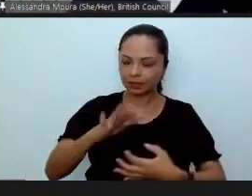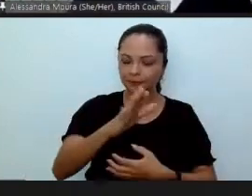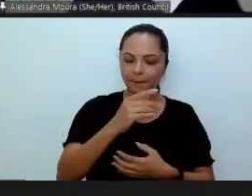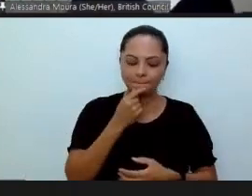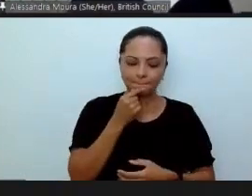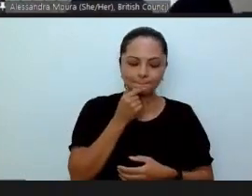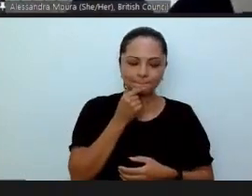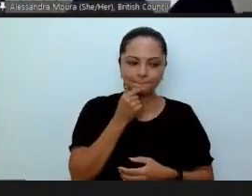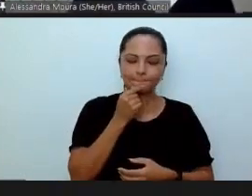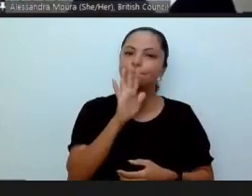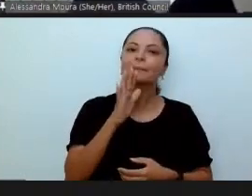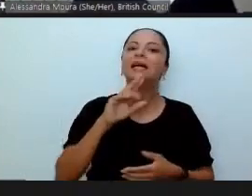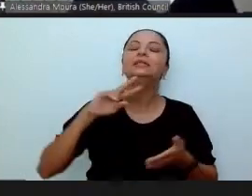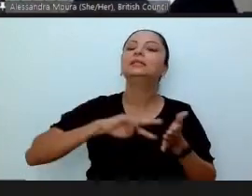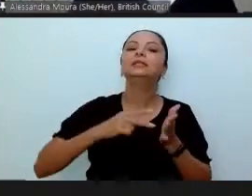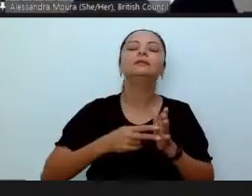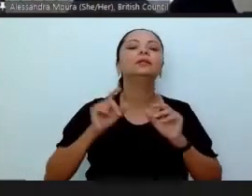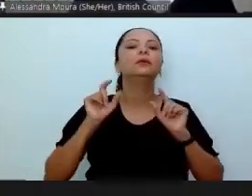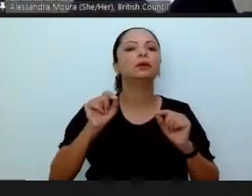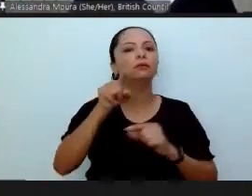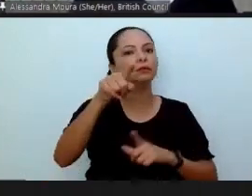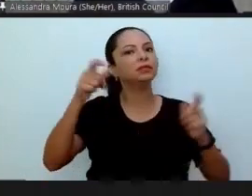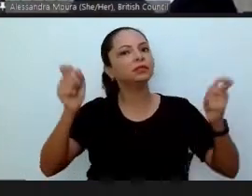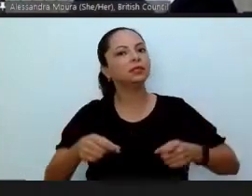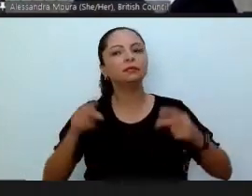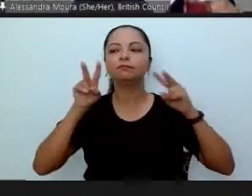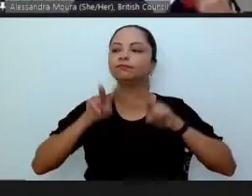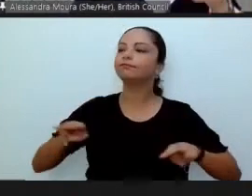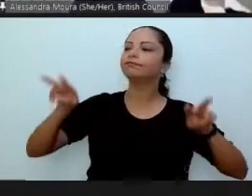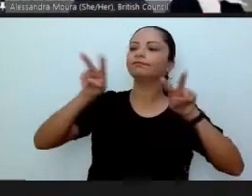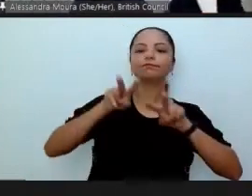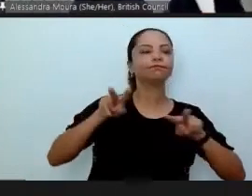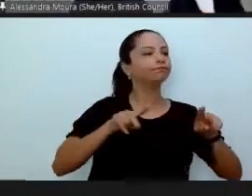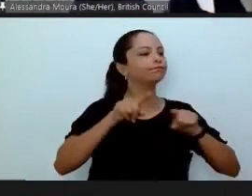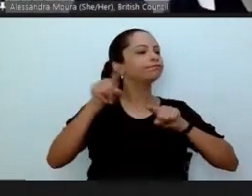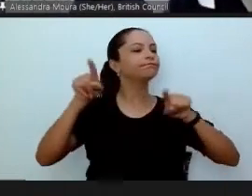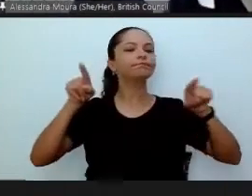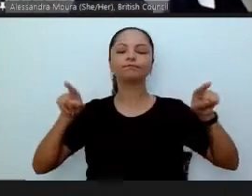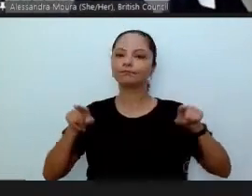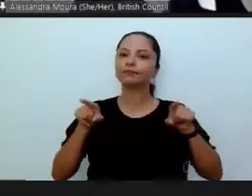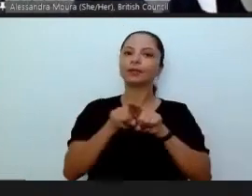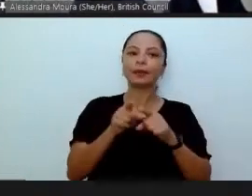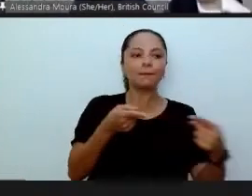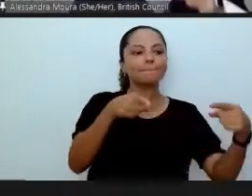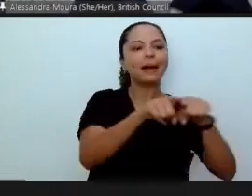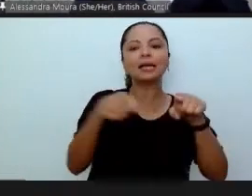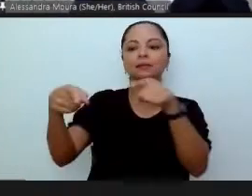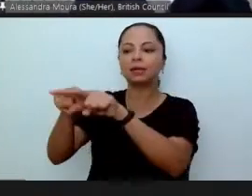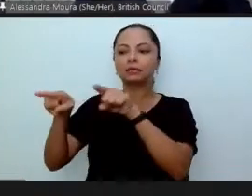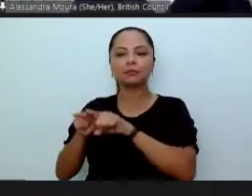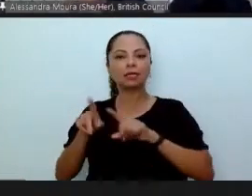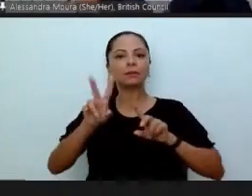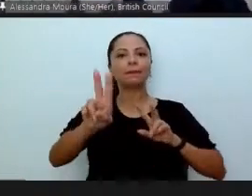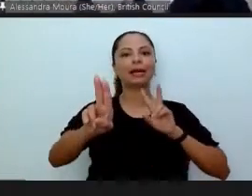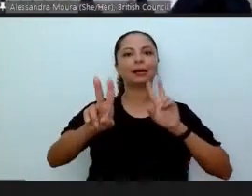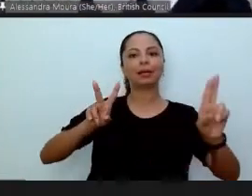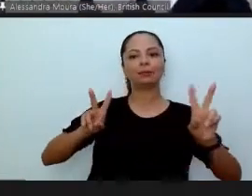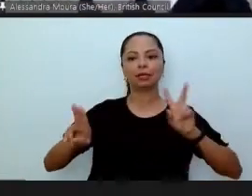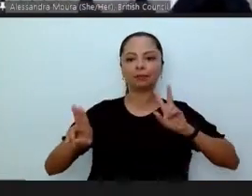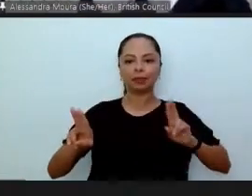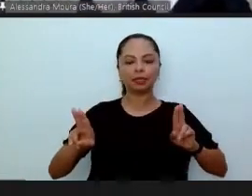peer observation. So you can actually, if it's suitable, if the time is right, you can actually go